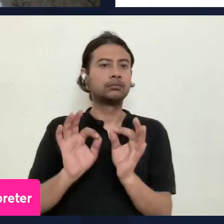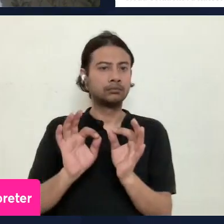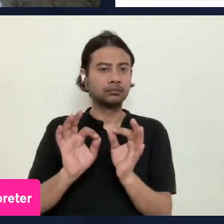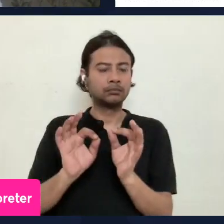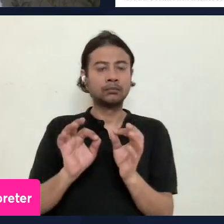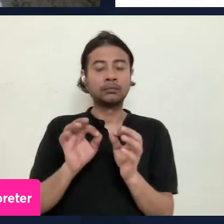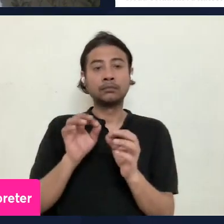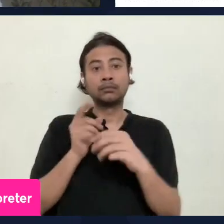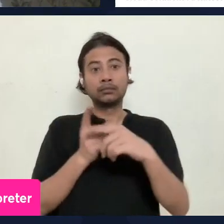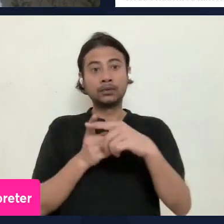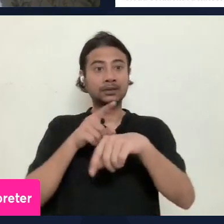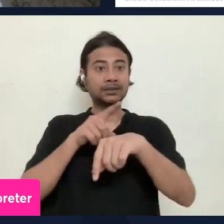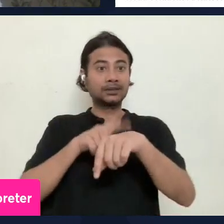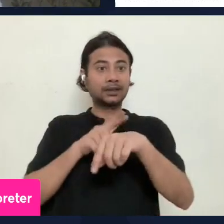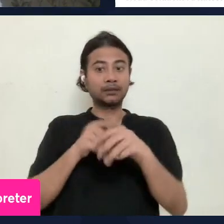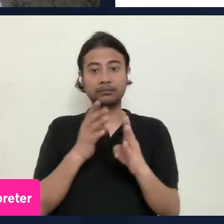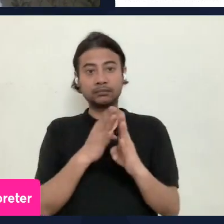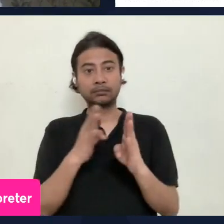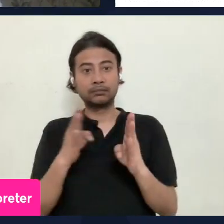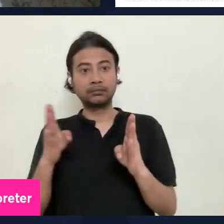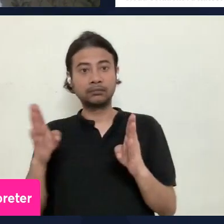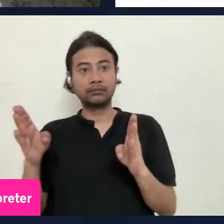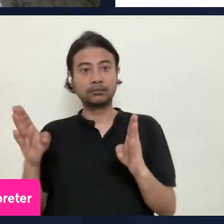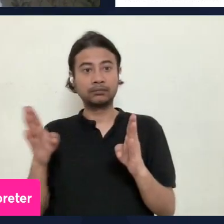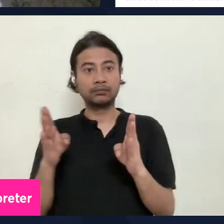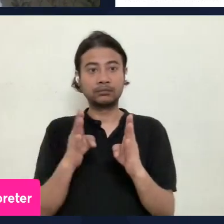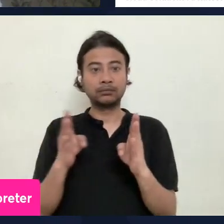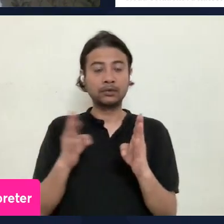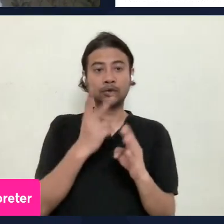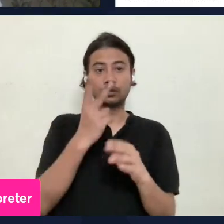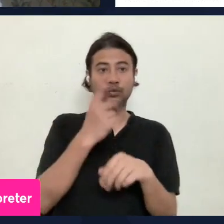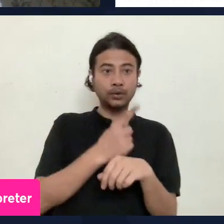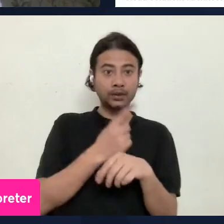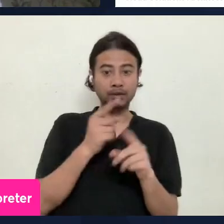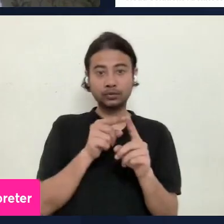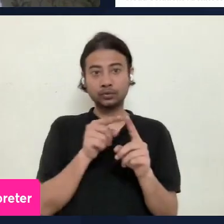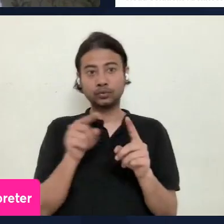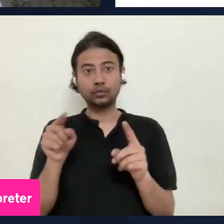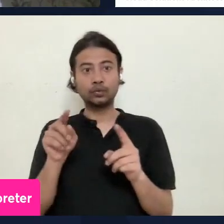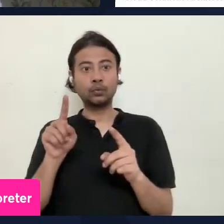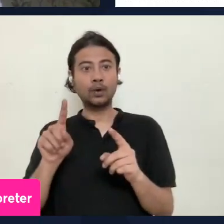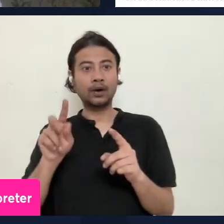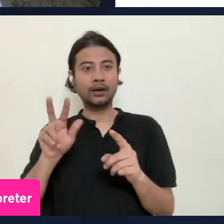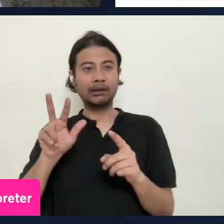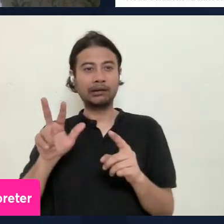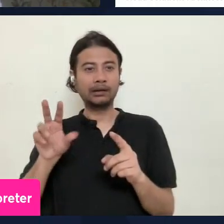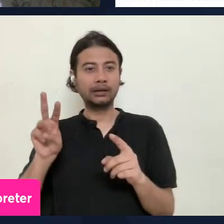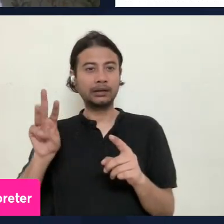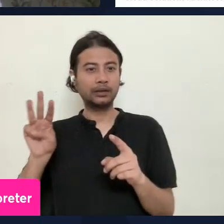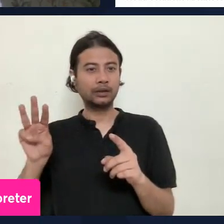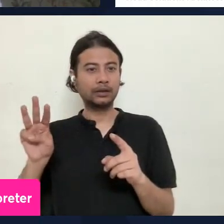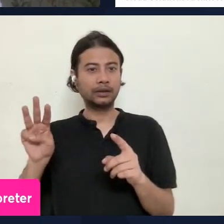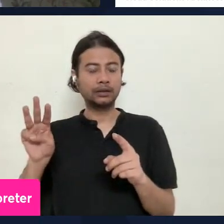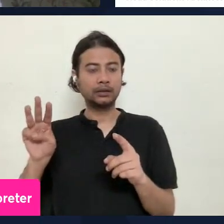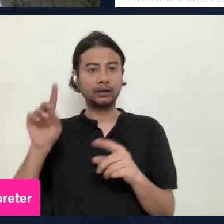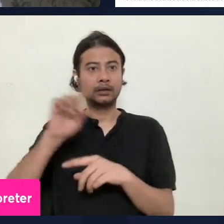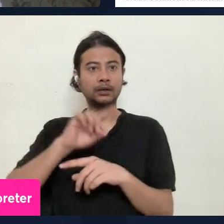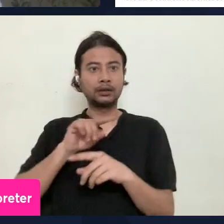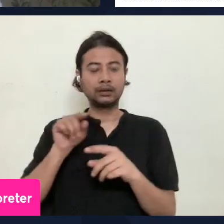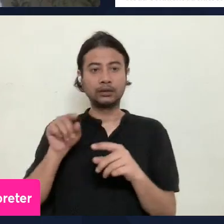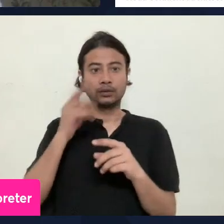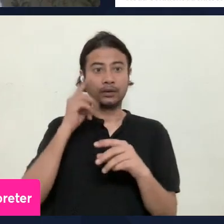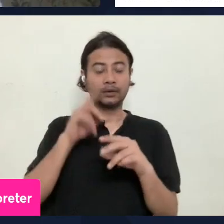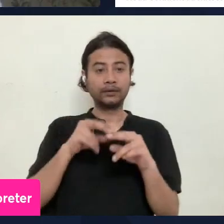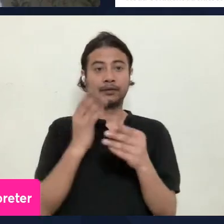cycle from 2 to 183 days. And ultimately, once data reaches that age, the blocks